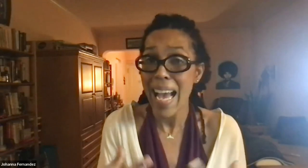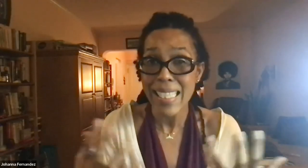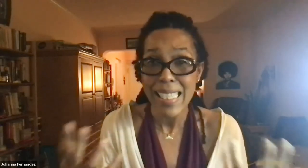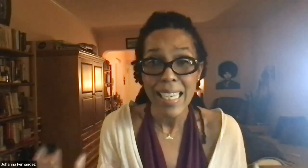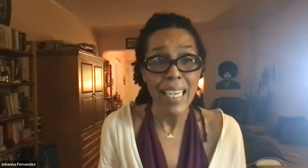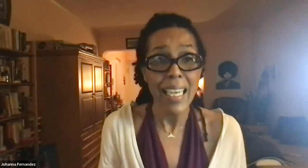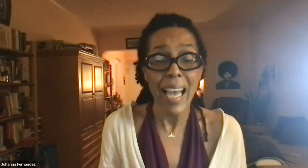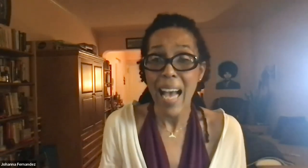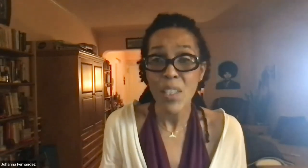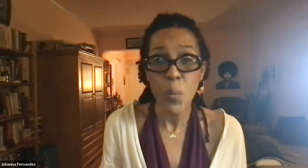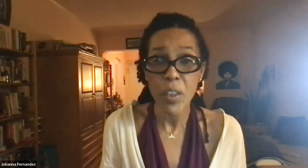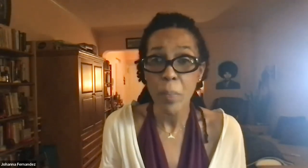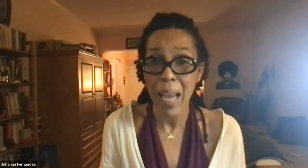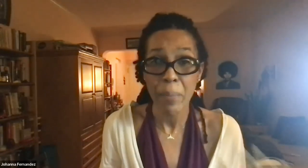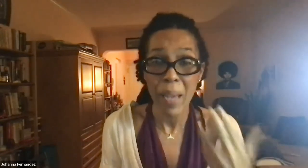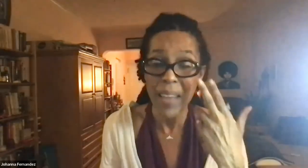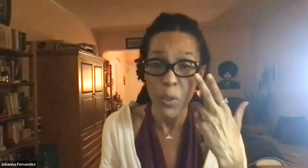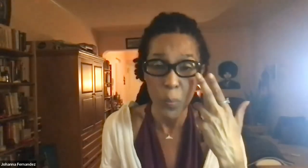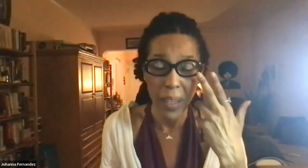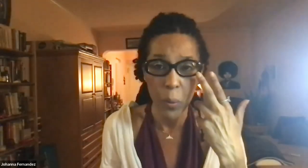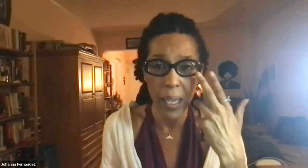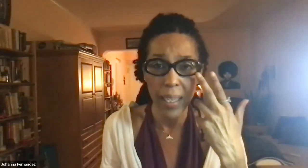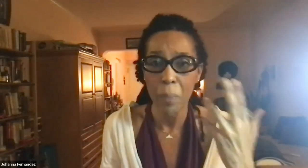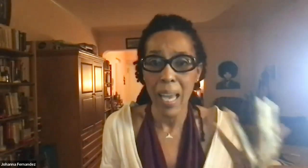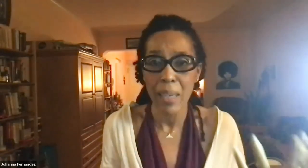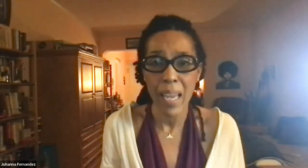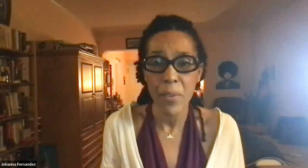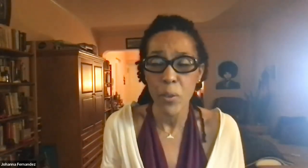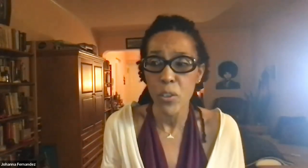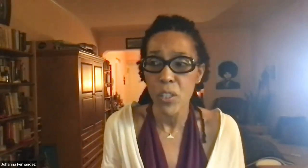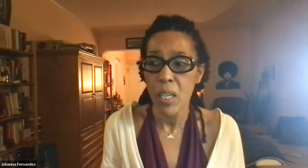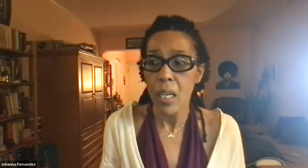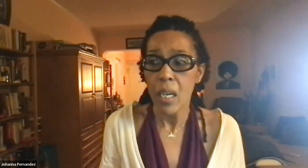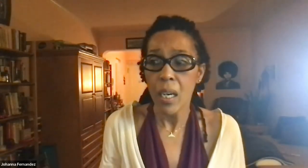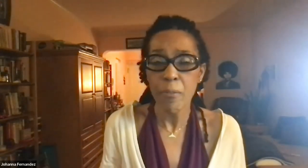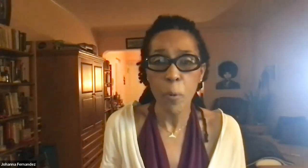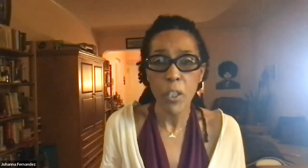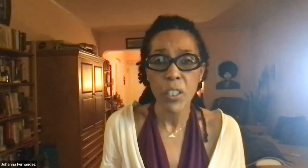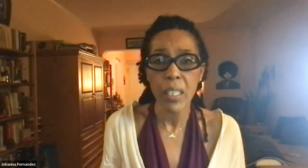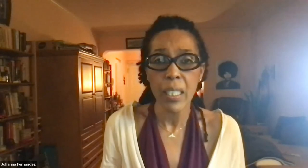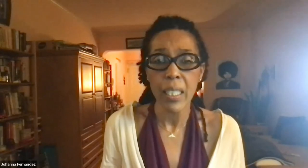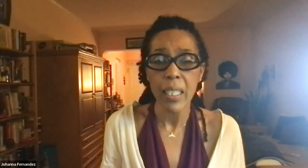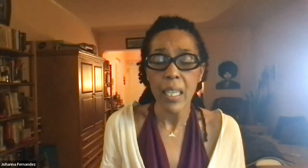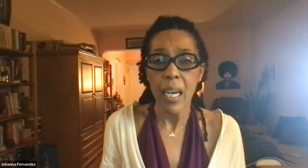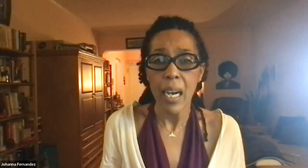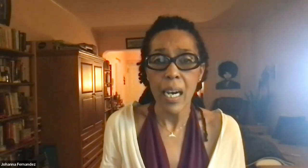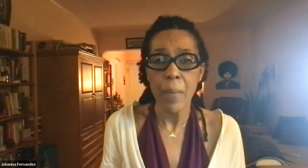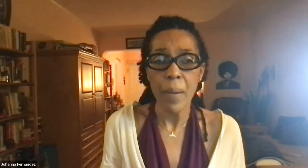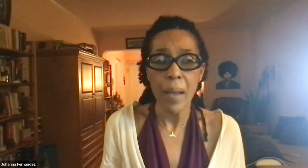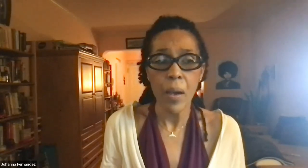community, as were the Black Panthers, by the way. The Black Panthers, unfortunately,